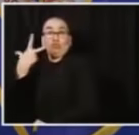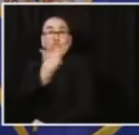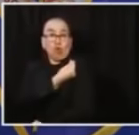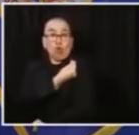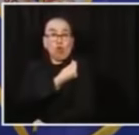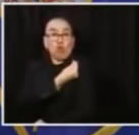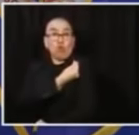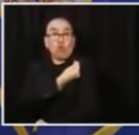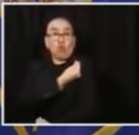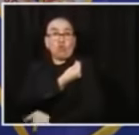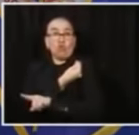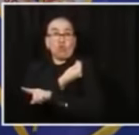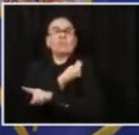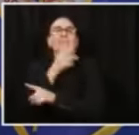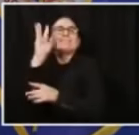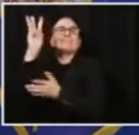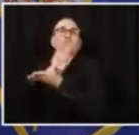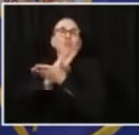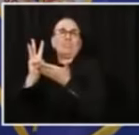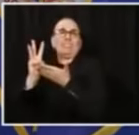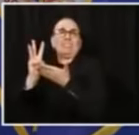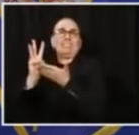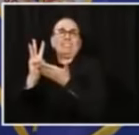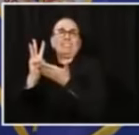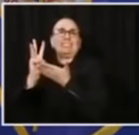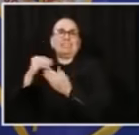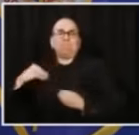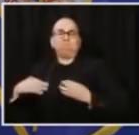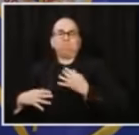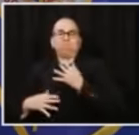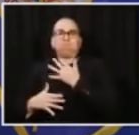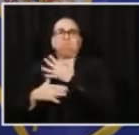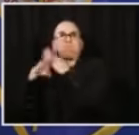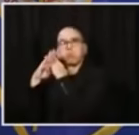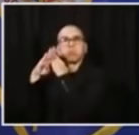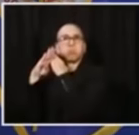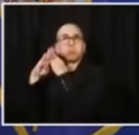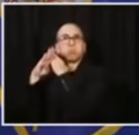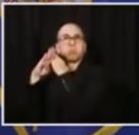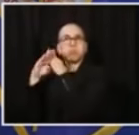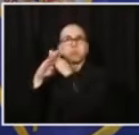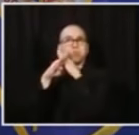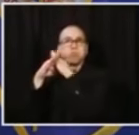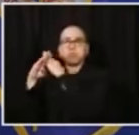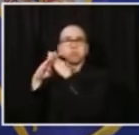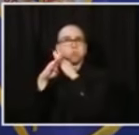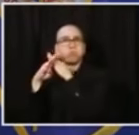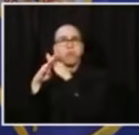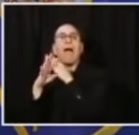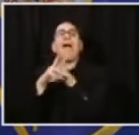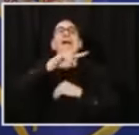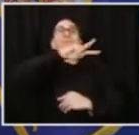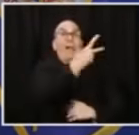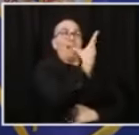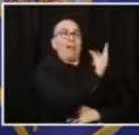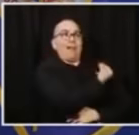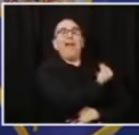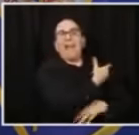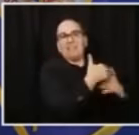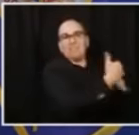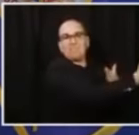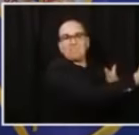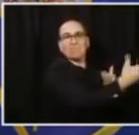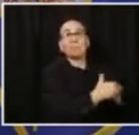COVID. One of the things that we also know is that these vaccines protect people from disease. So